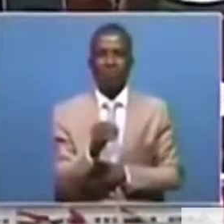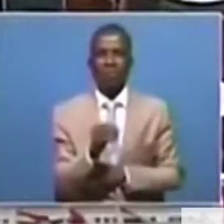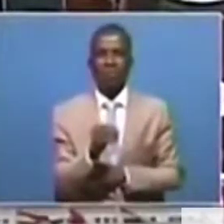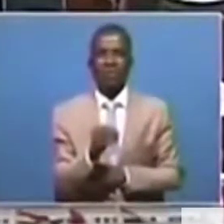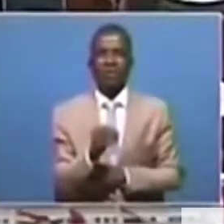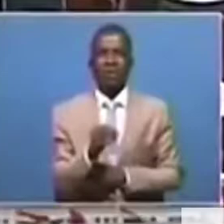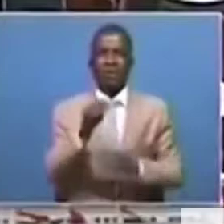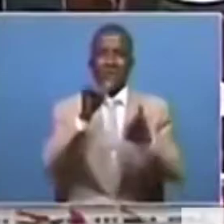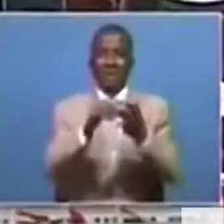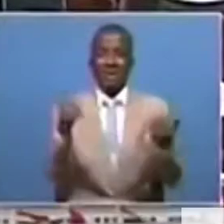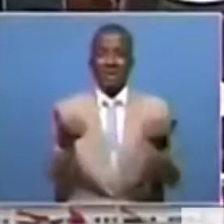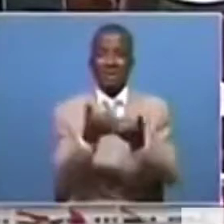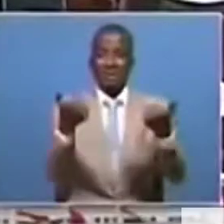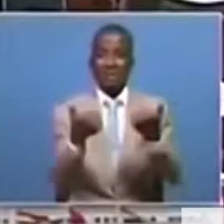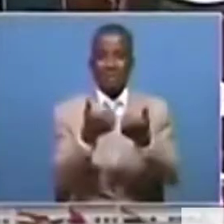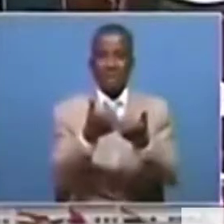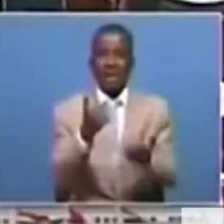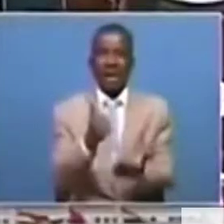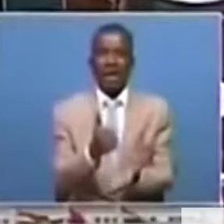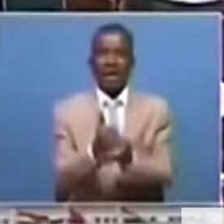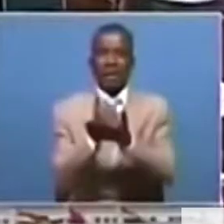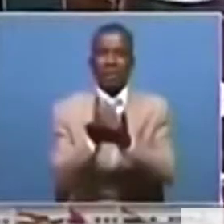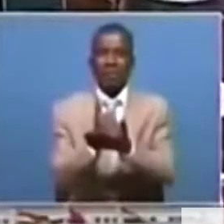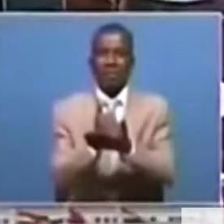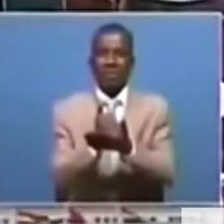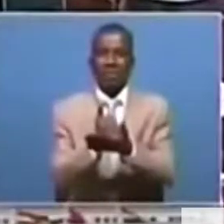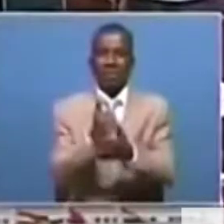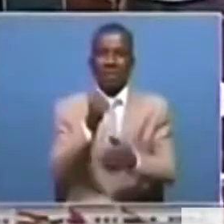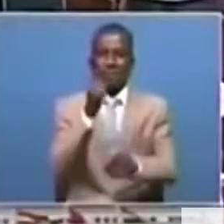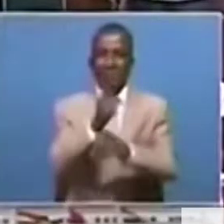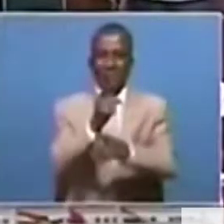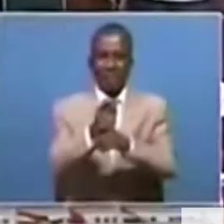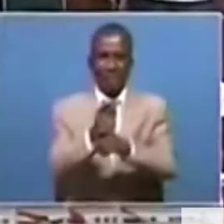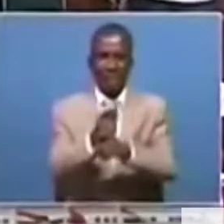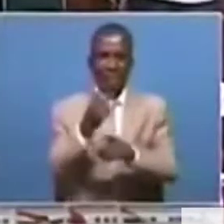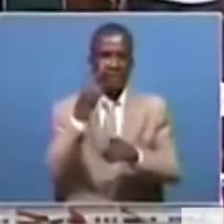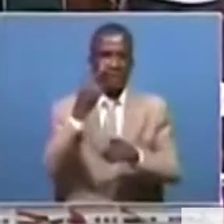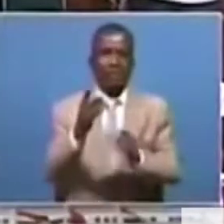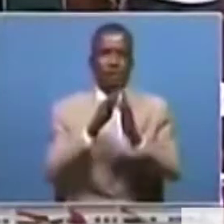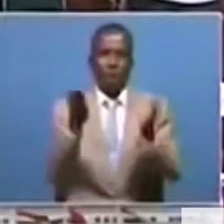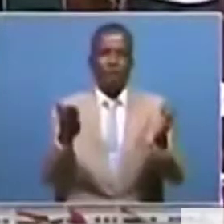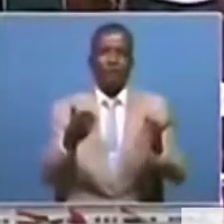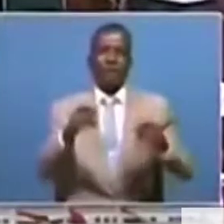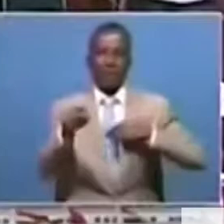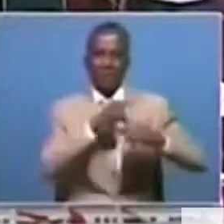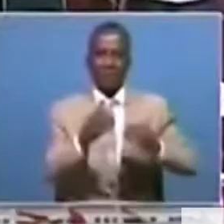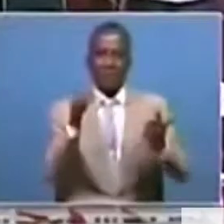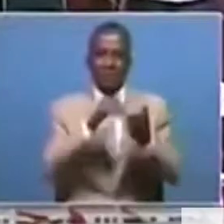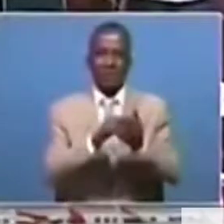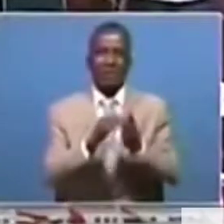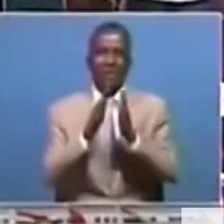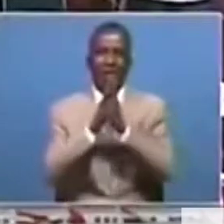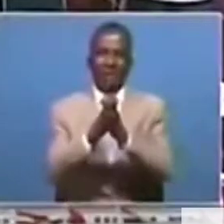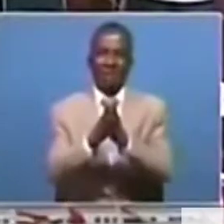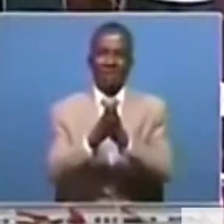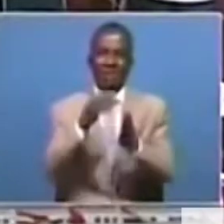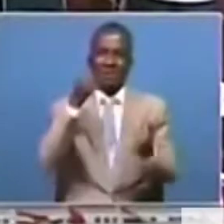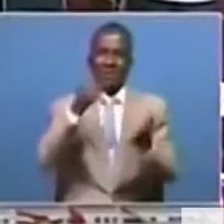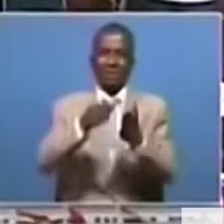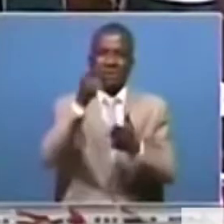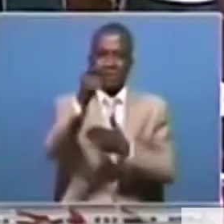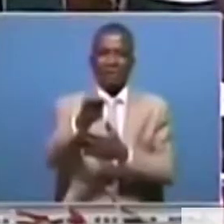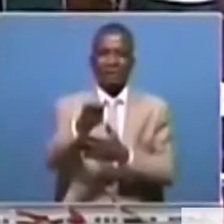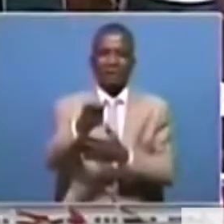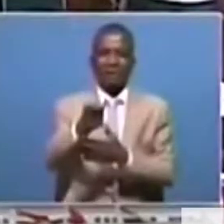14872 OR 769. That test, which is intended to assist the trial judge in exercising his or her discretion to reopen the trial, requires the application,